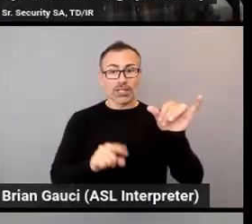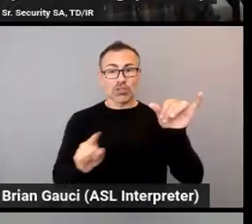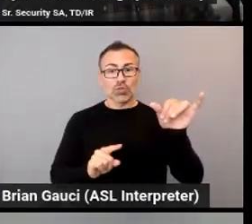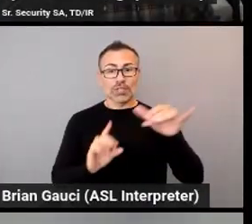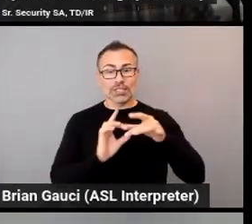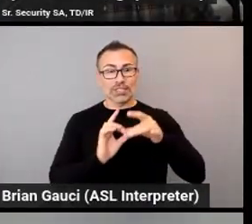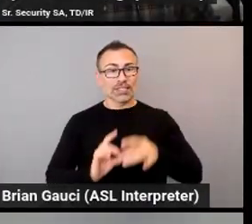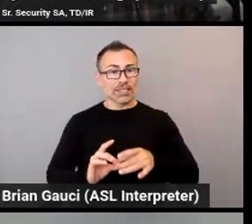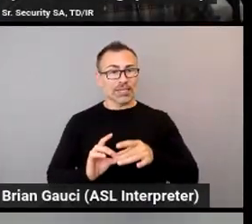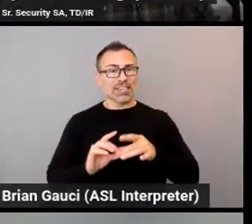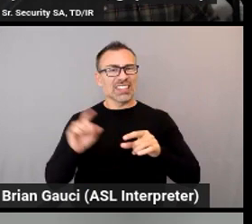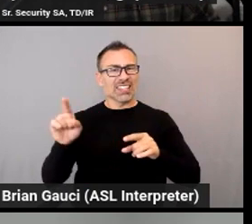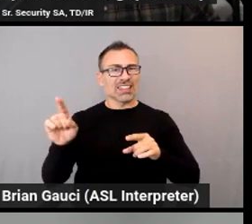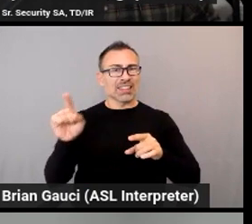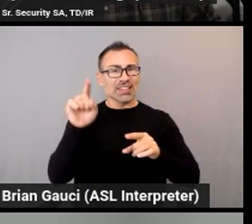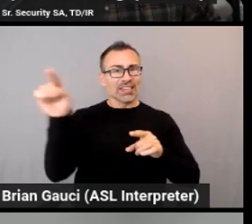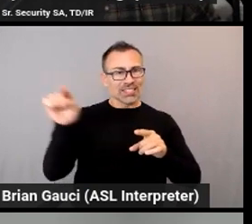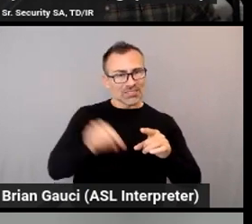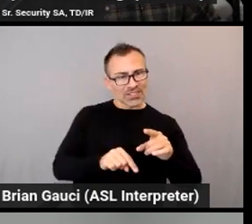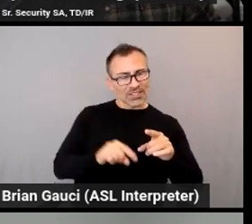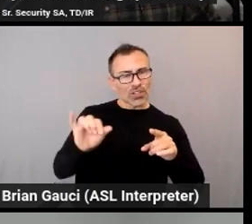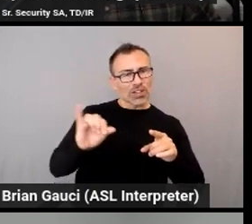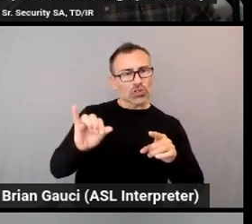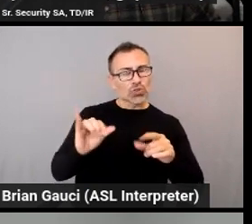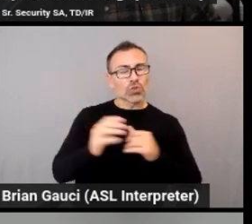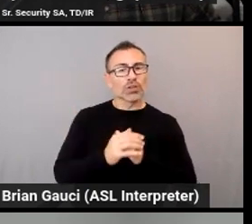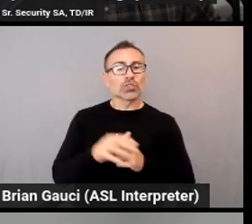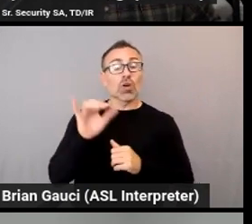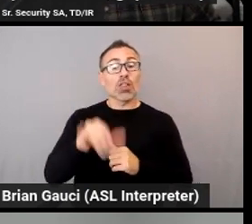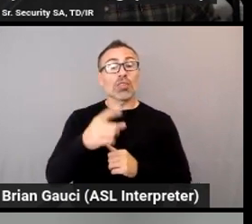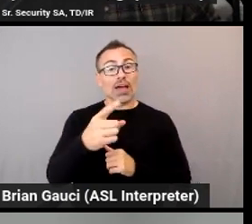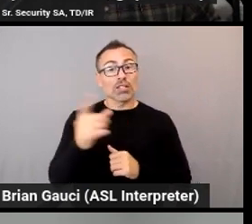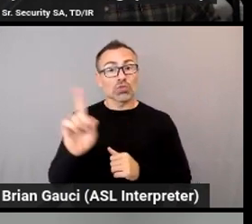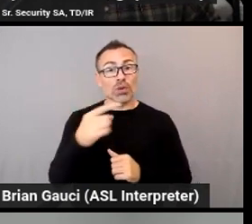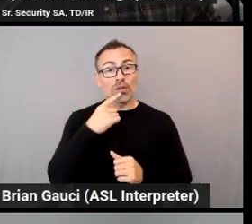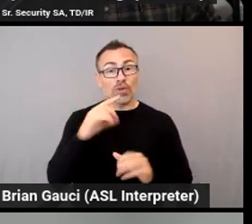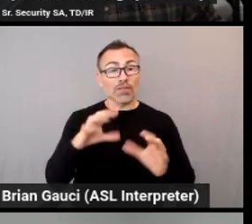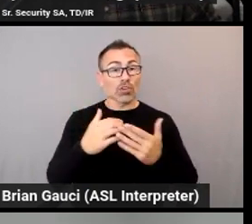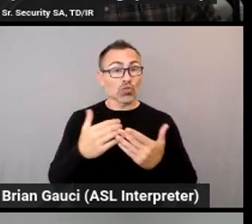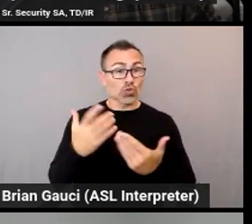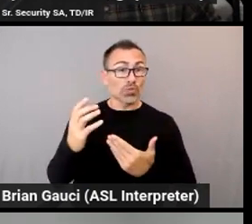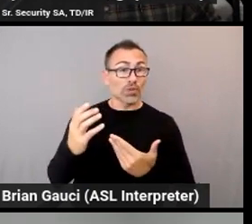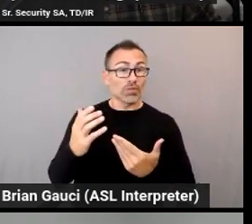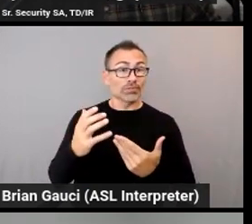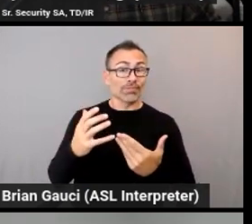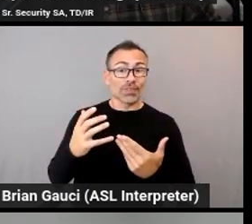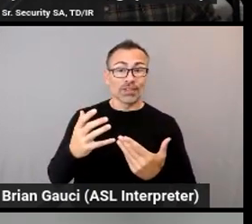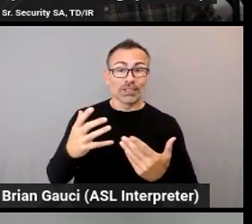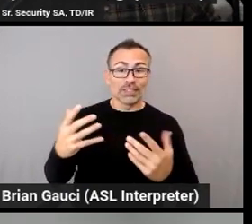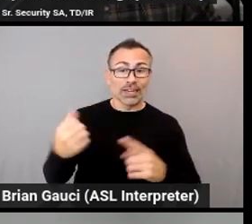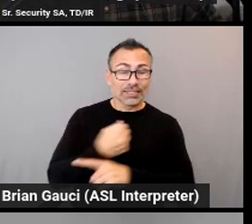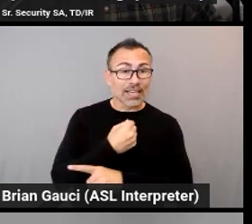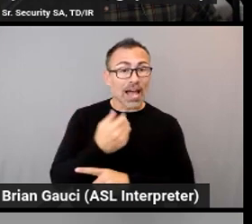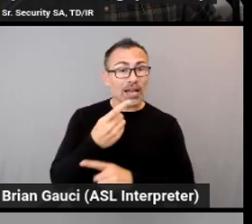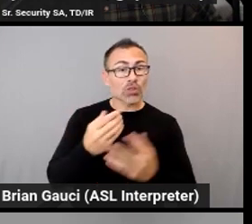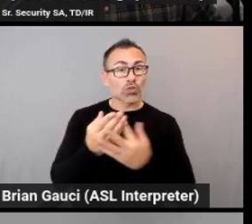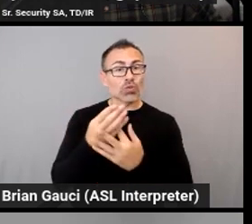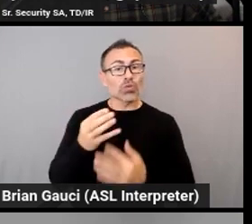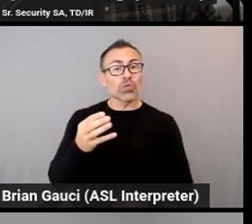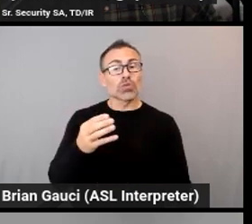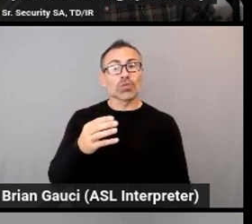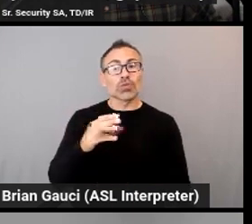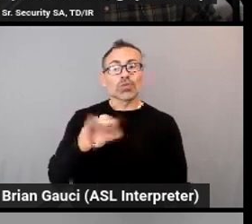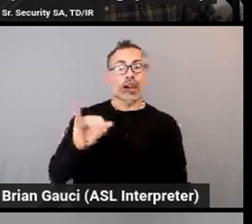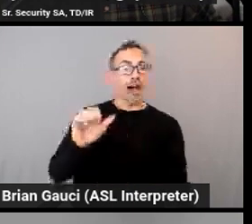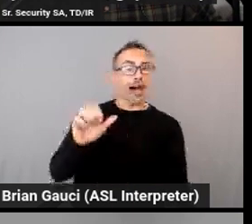EC2 instance that had a brute force attack that communicated to command and control center that did the IAM, Finding groups would find